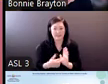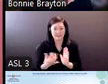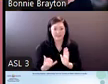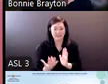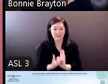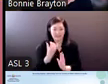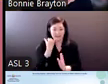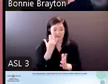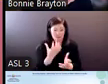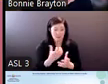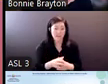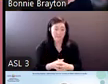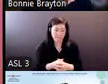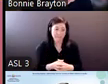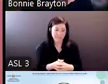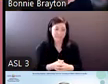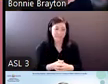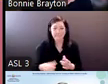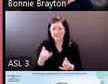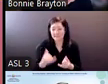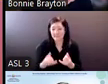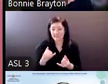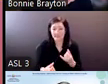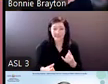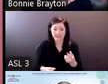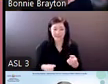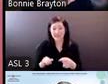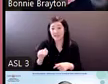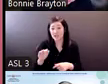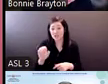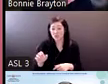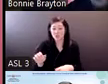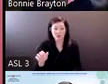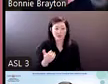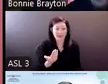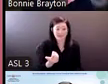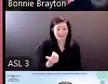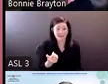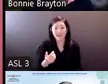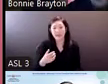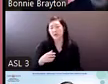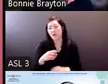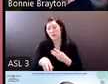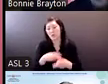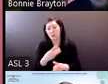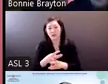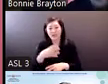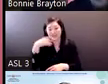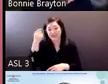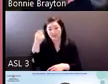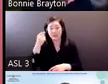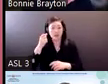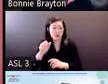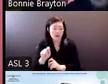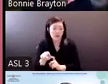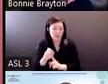are interested. And finally, in June 15th is World Elder Abuse Awareness Day. We're holding a